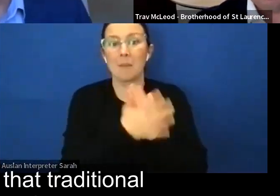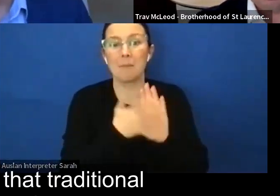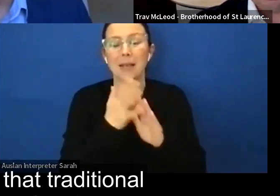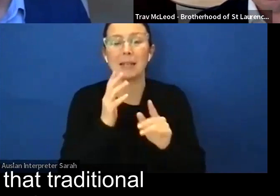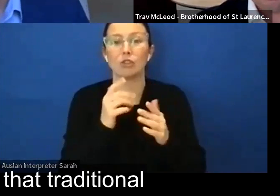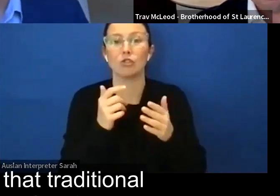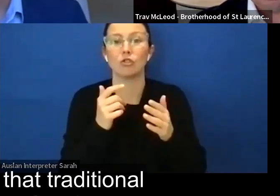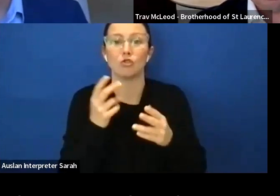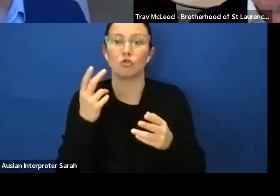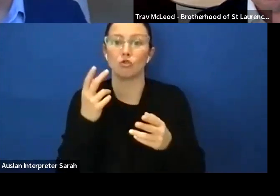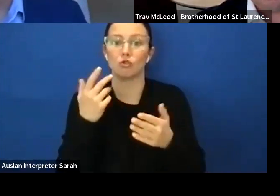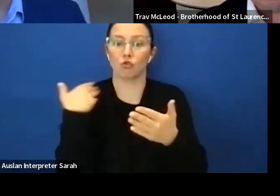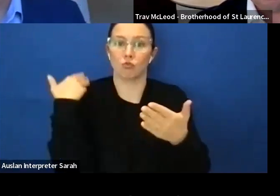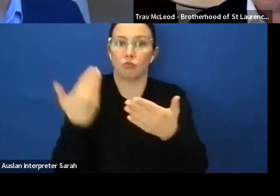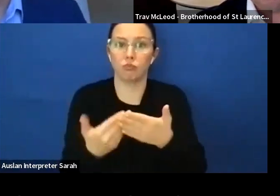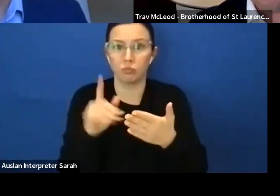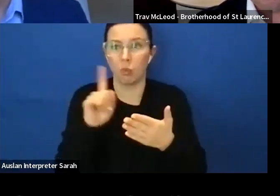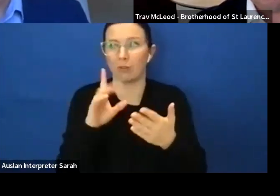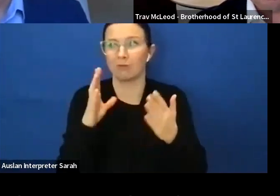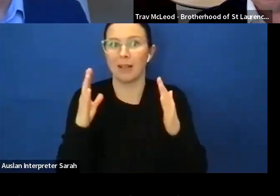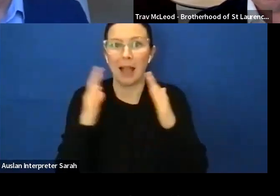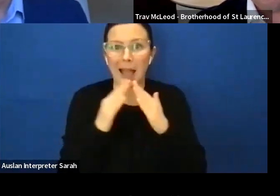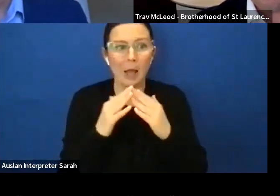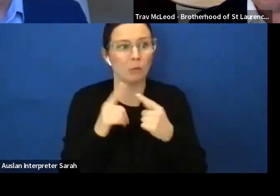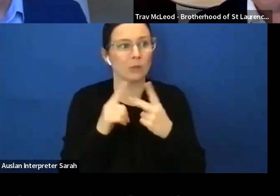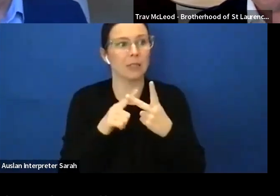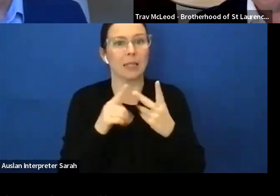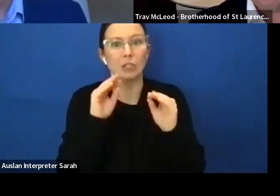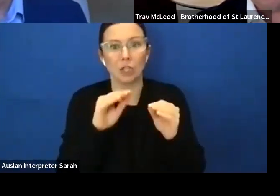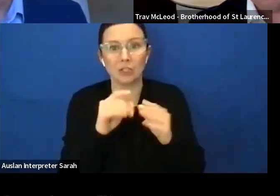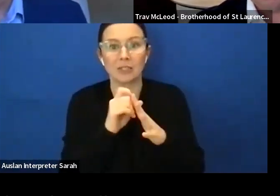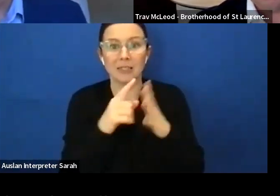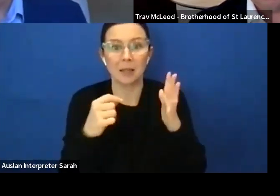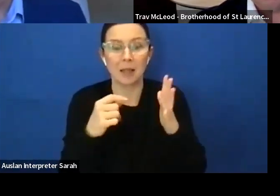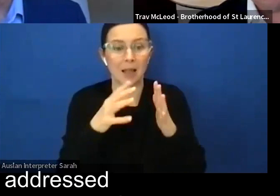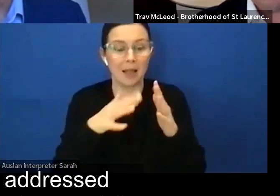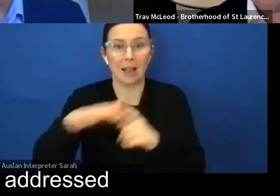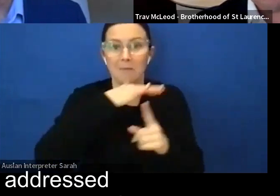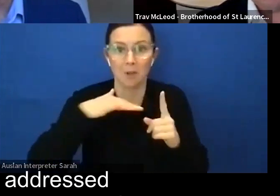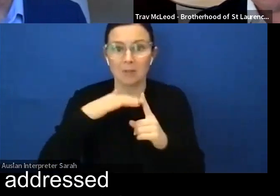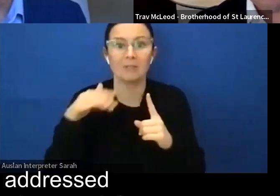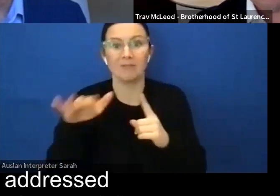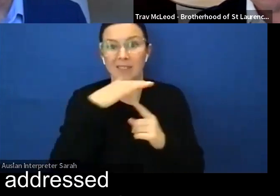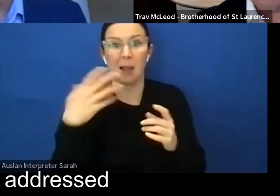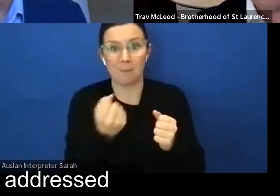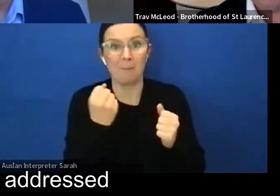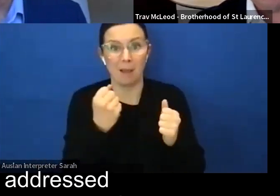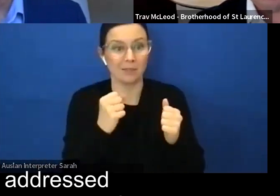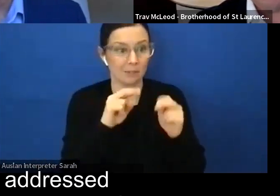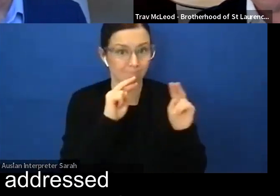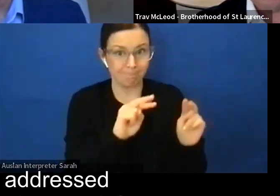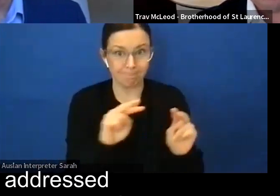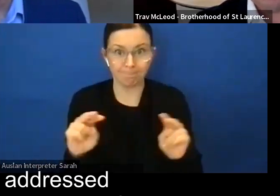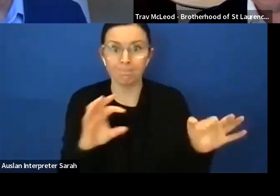traditional social determinants, including housing, employment, education and neighbourhood quality, must all be addressed concurrently,